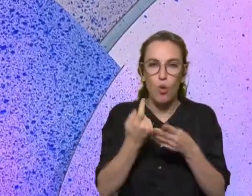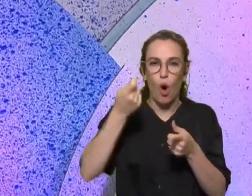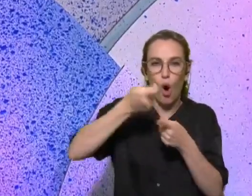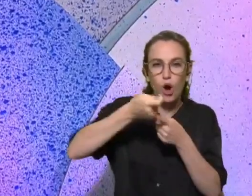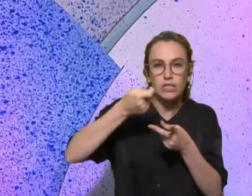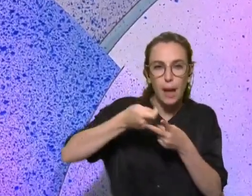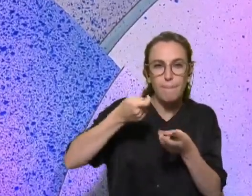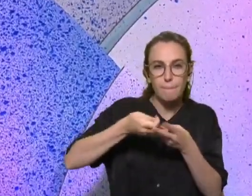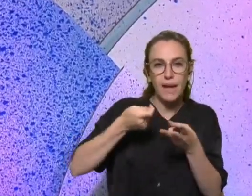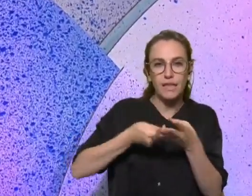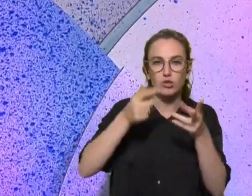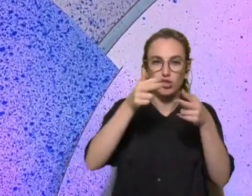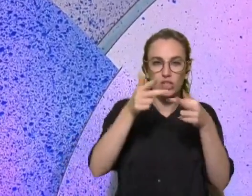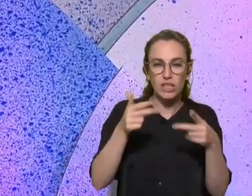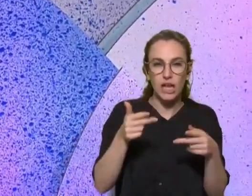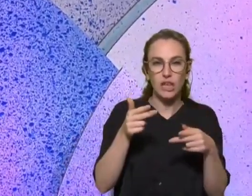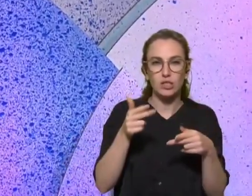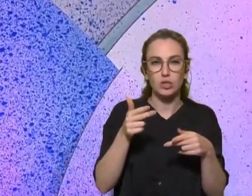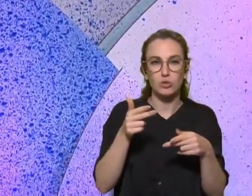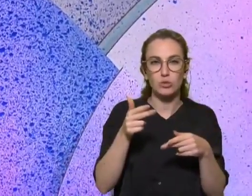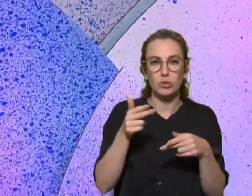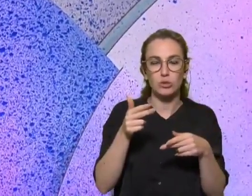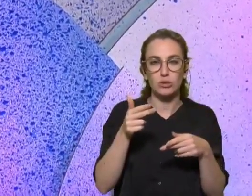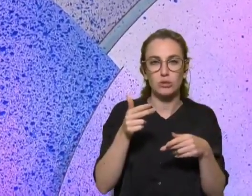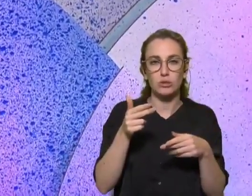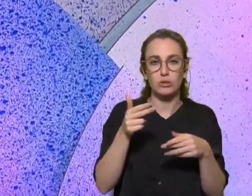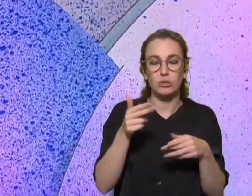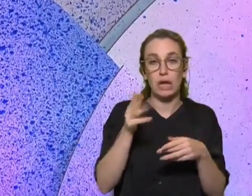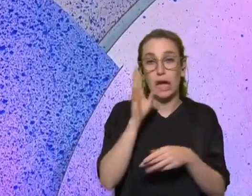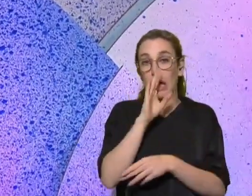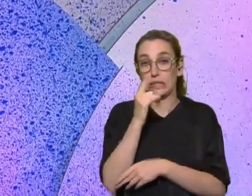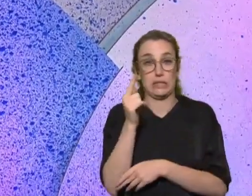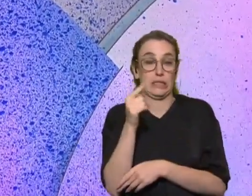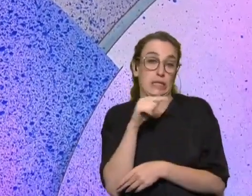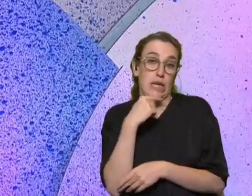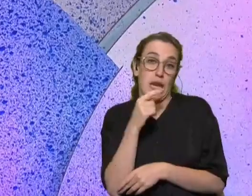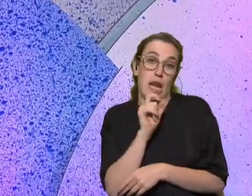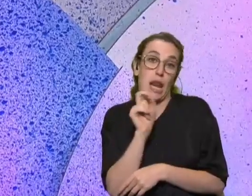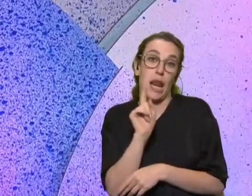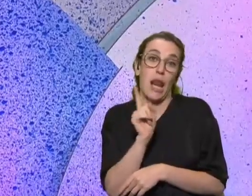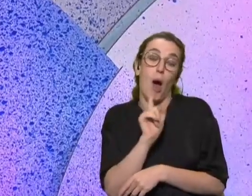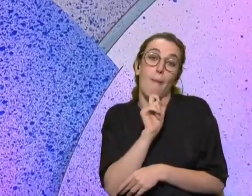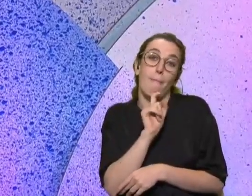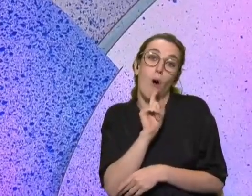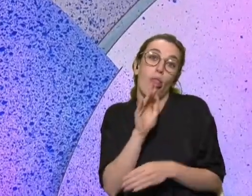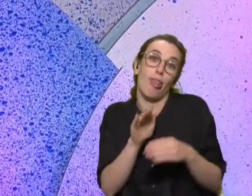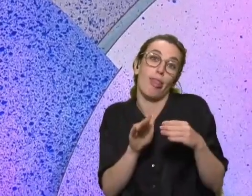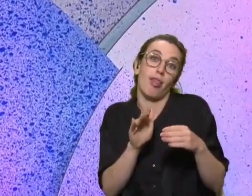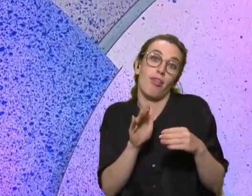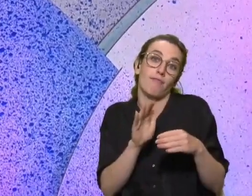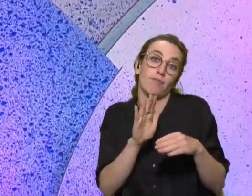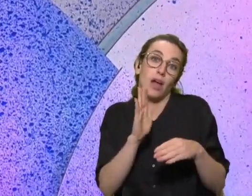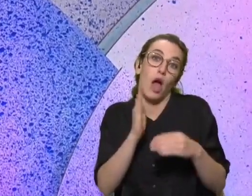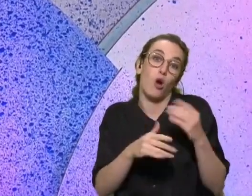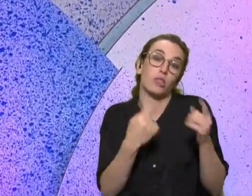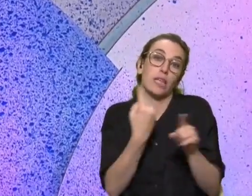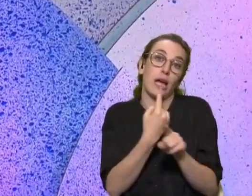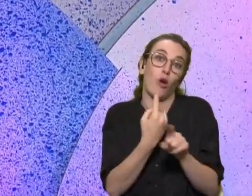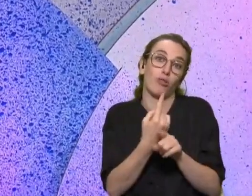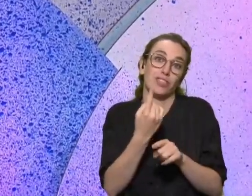each one of the strategies. If not, we'll end up by doing something. And unfortunately, it happens to Portugal. We